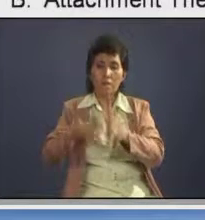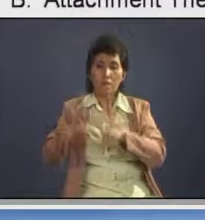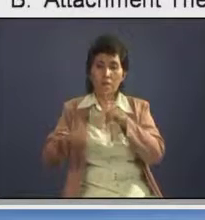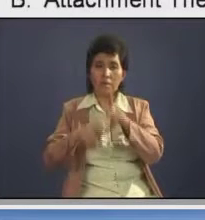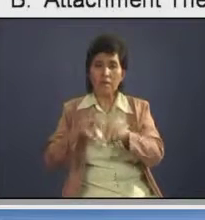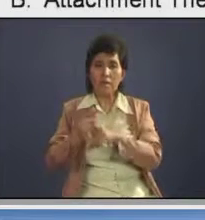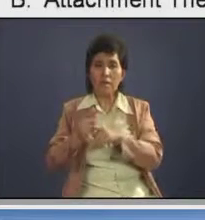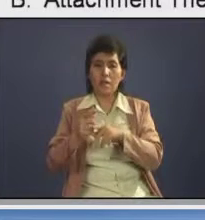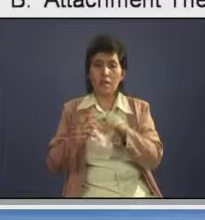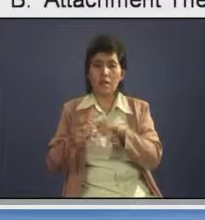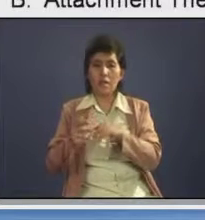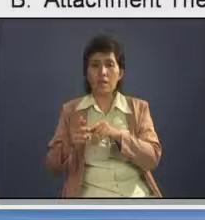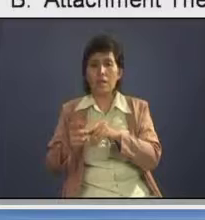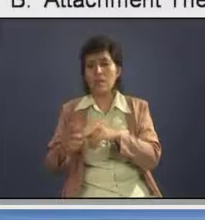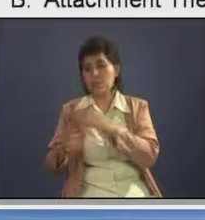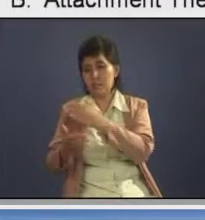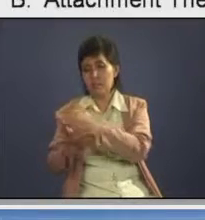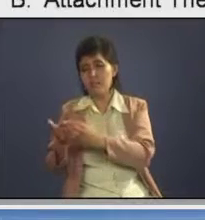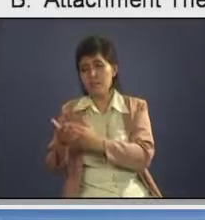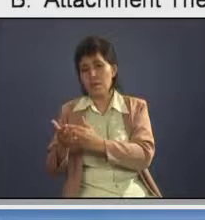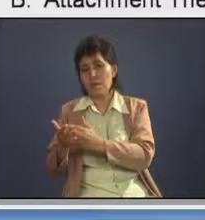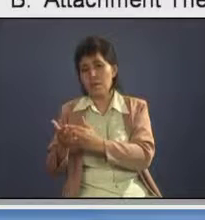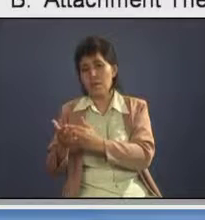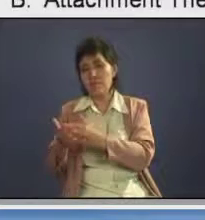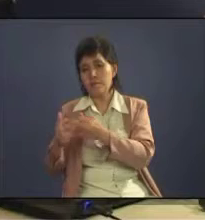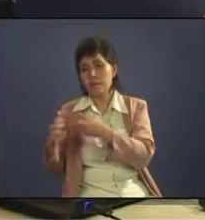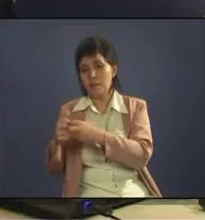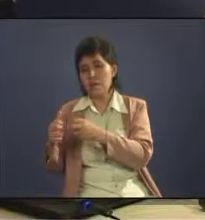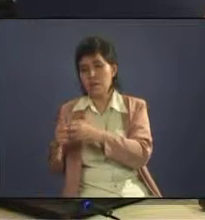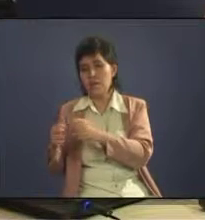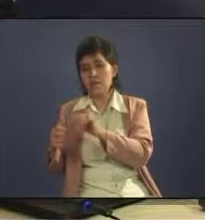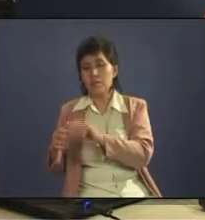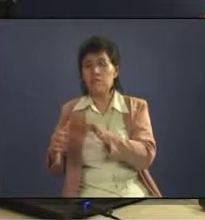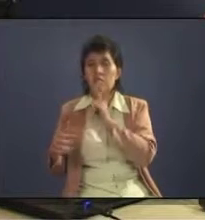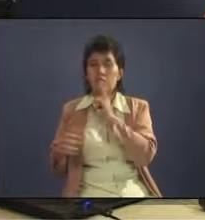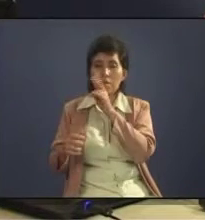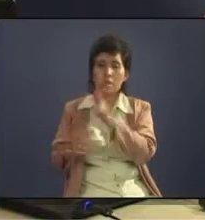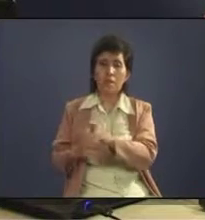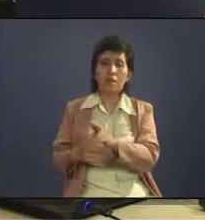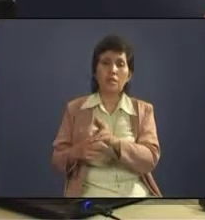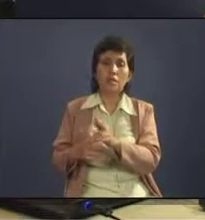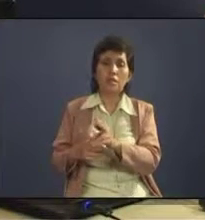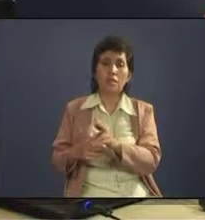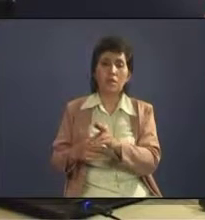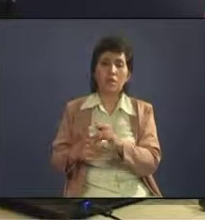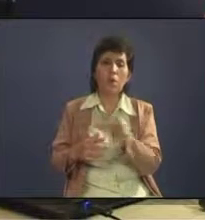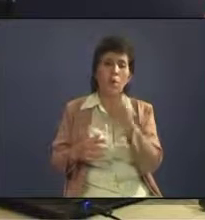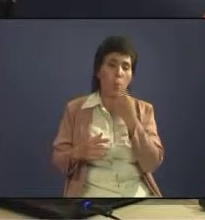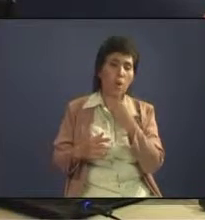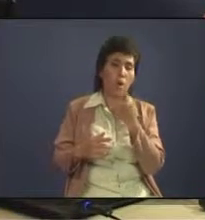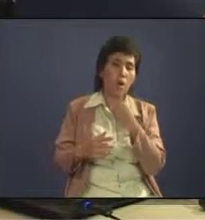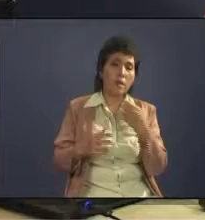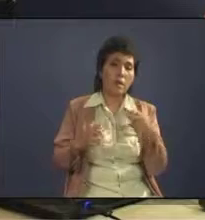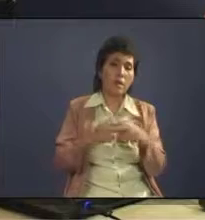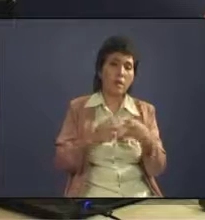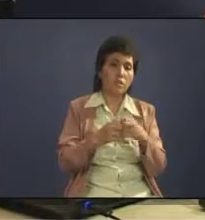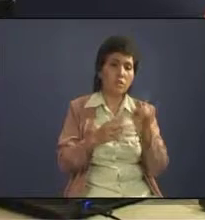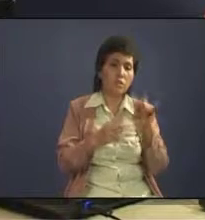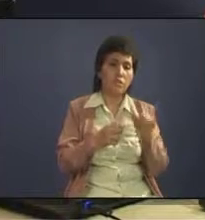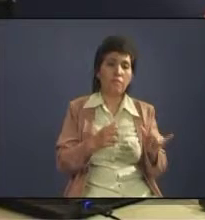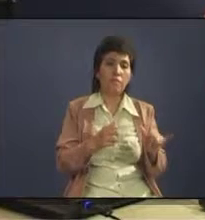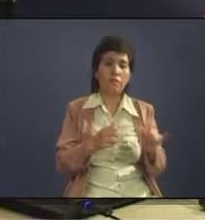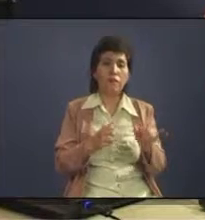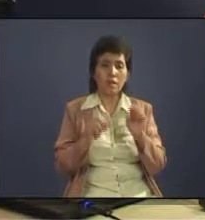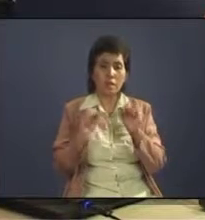electrified, some are not electrified, okay? But obviously, if you can realize that, the people who are electrified, they are more likely